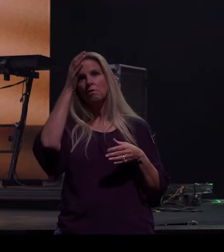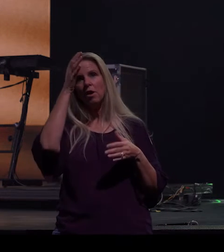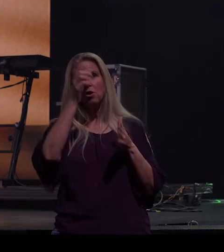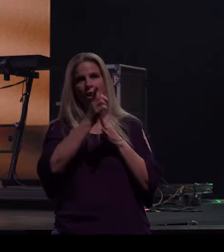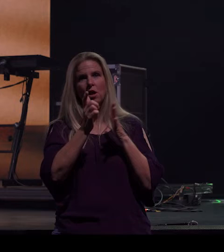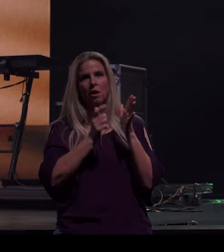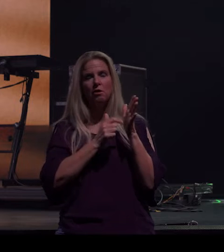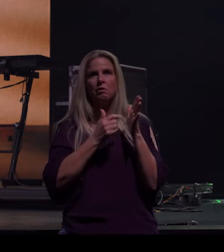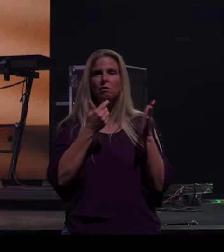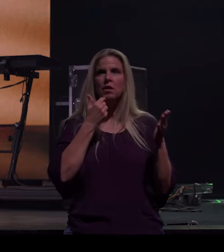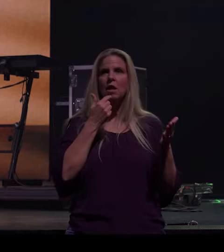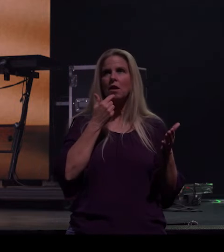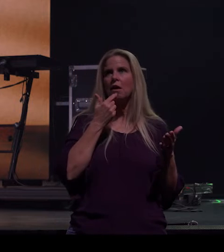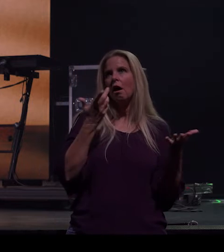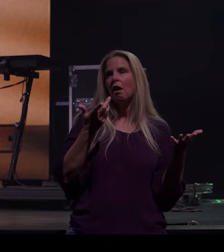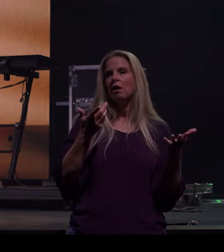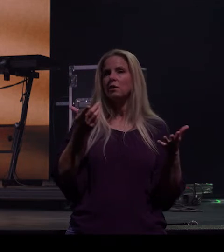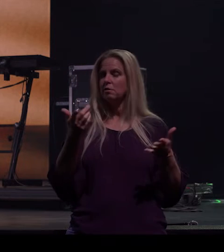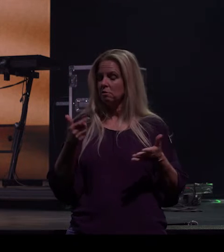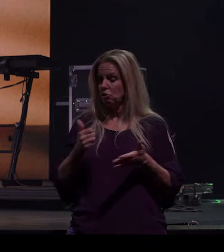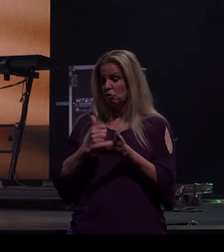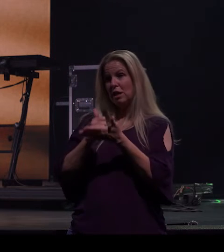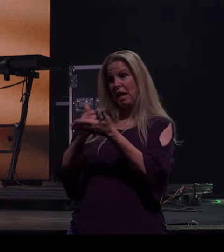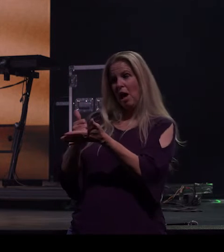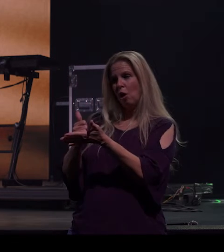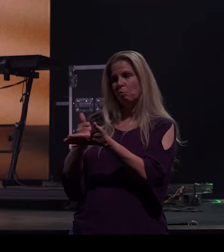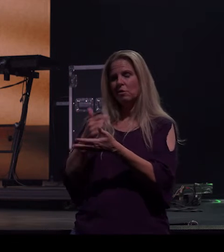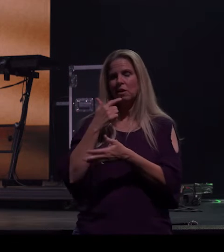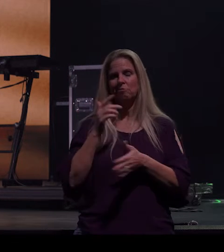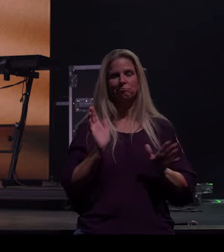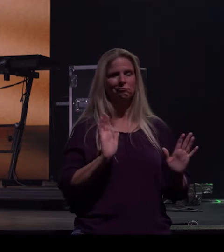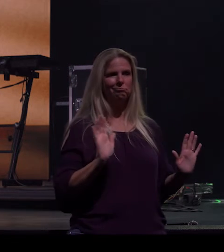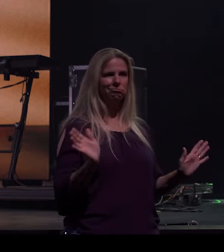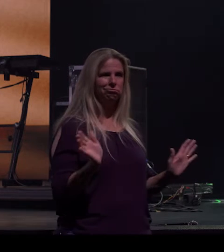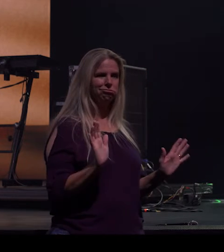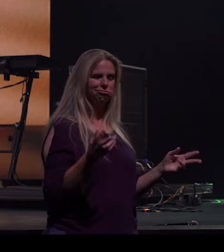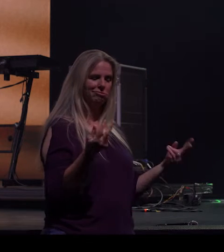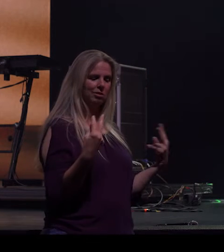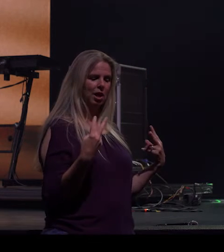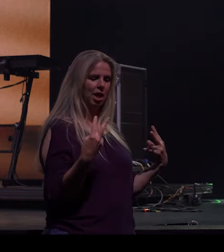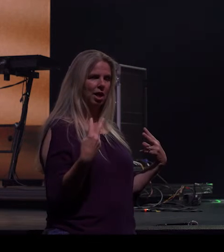need any help at all? Moses is like, oh, please, look at me.